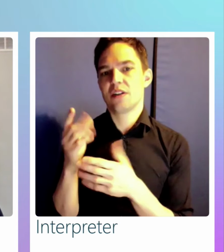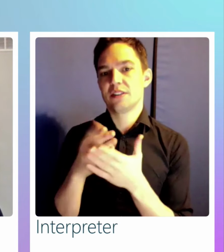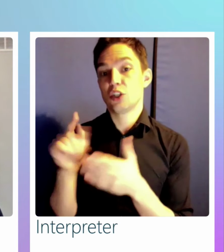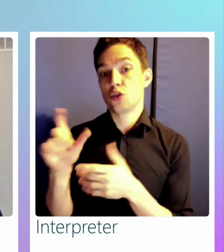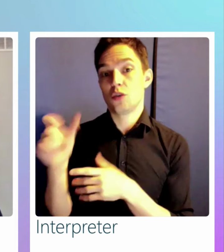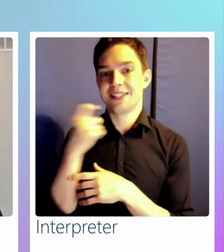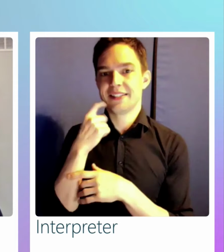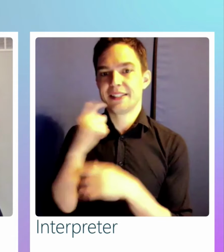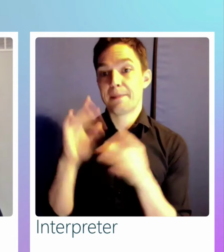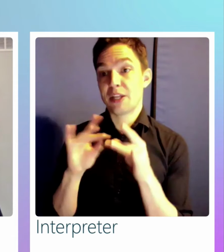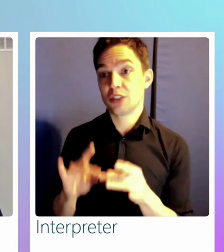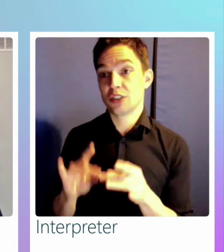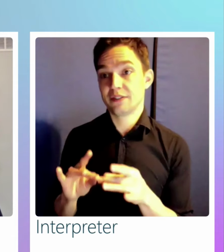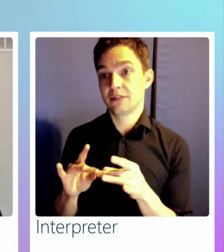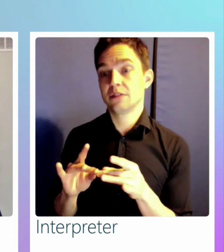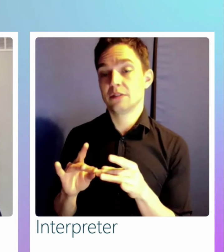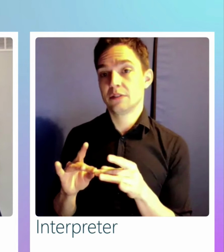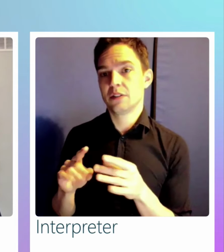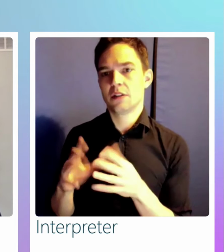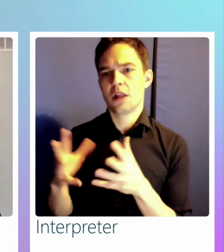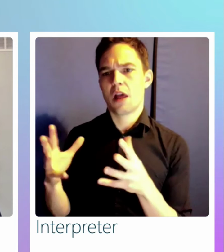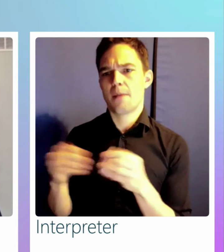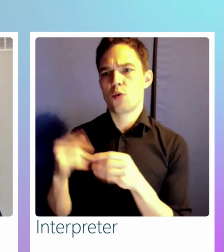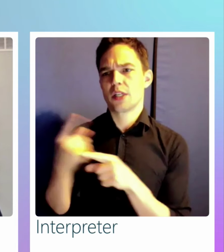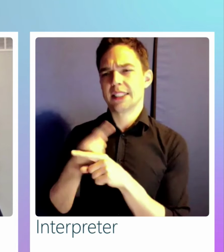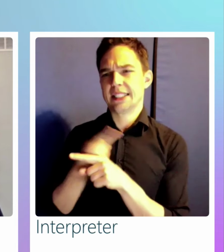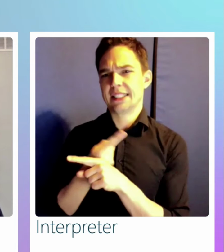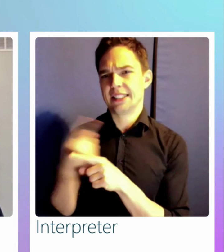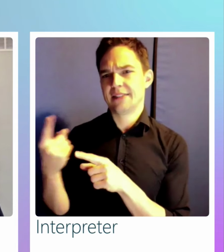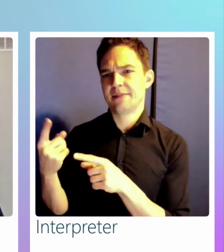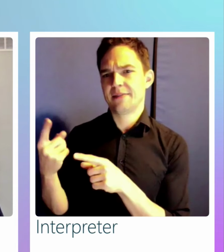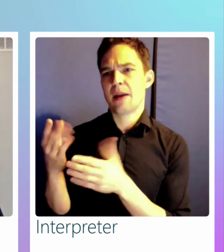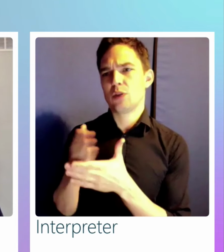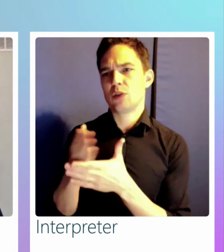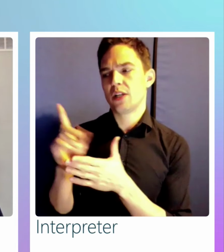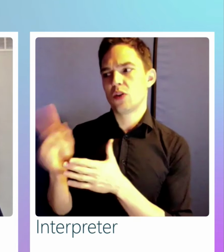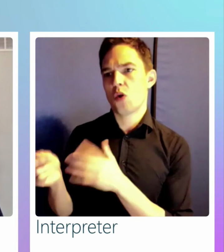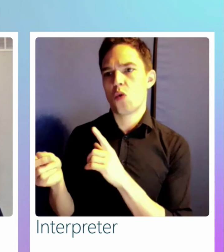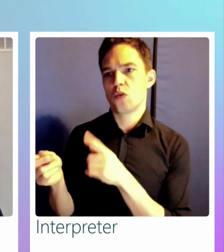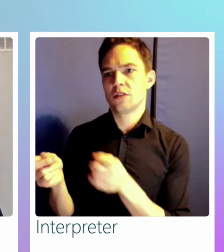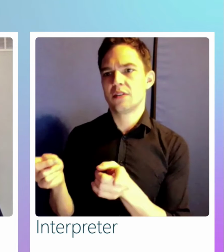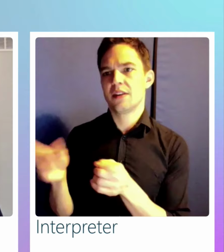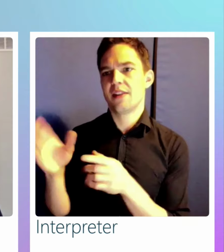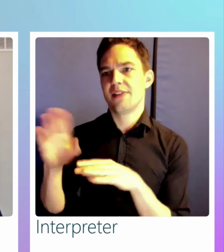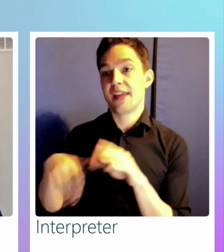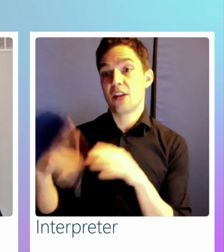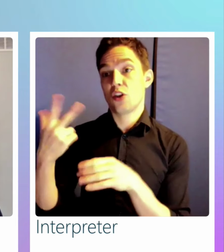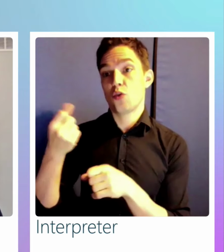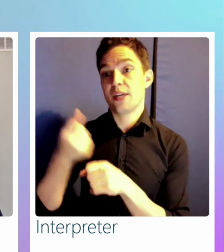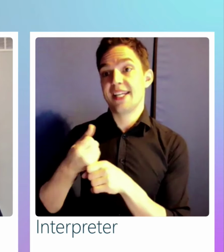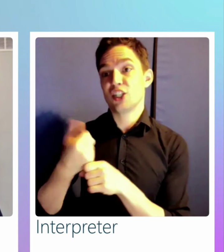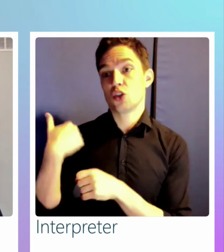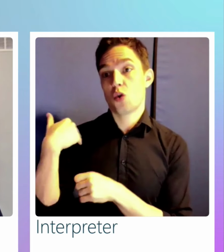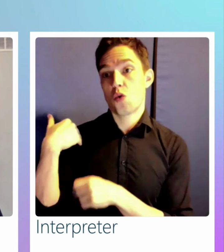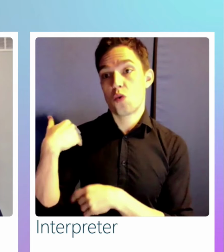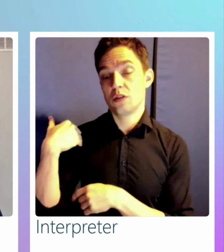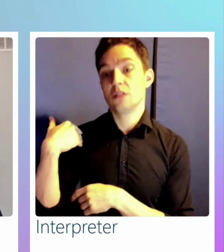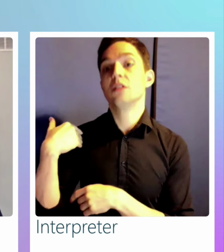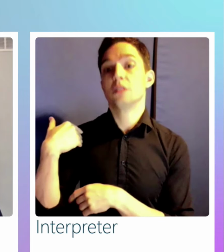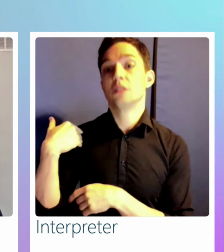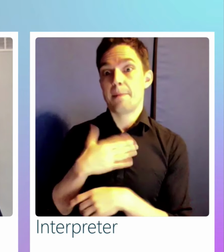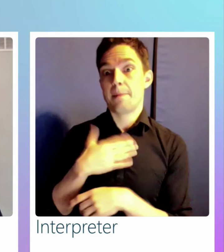mentioned, there's far more consistency between those than there was 3 years ago. I am hoping